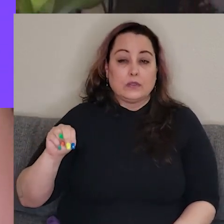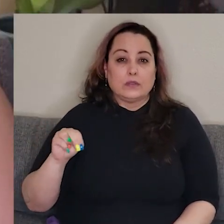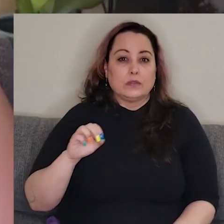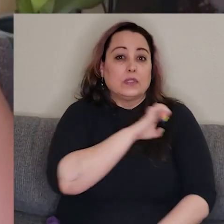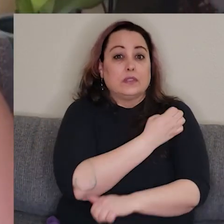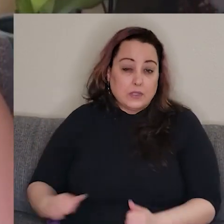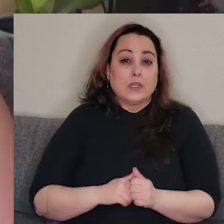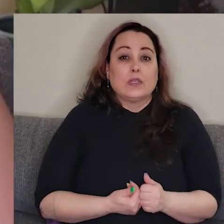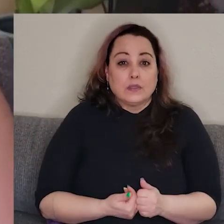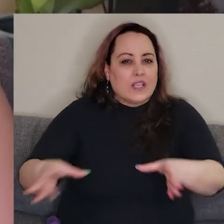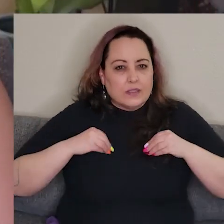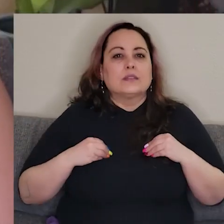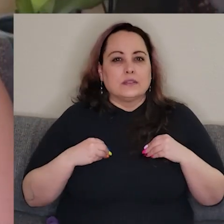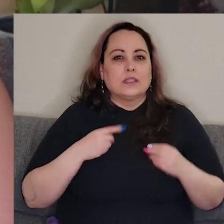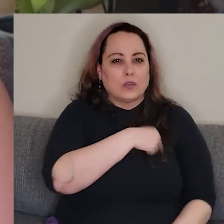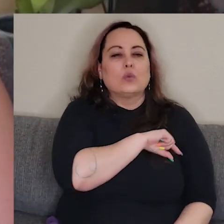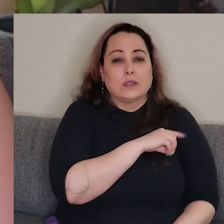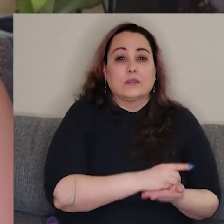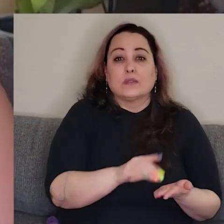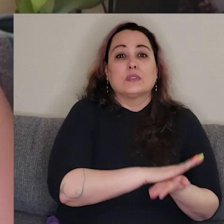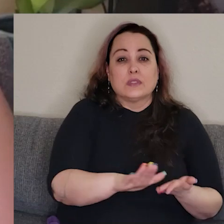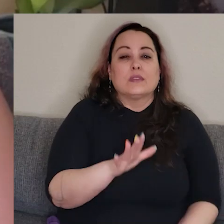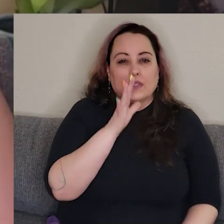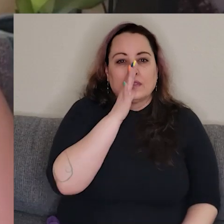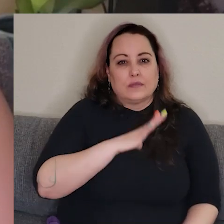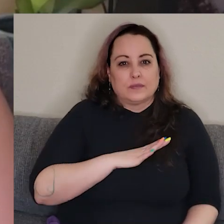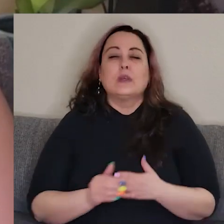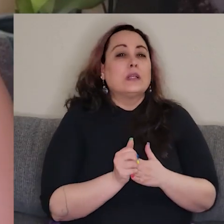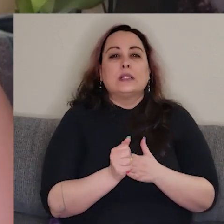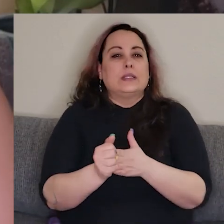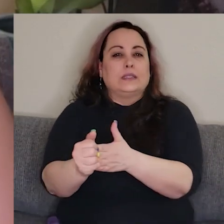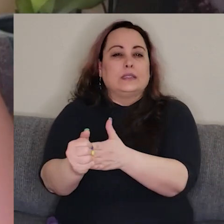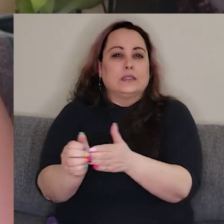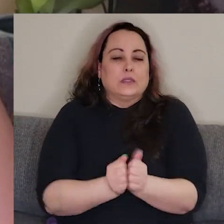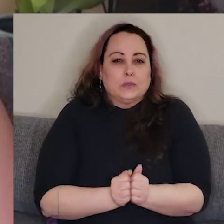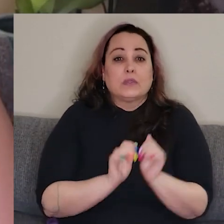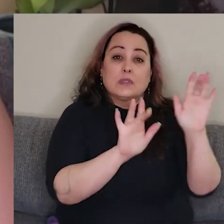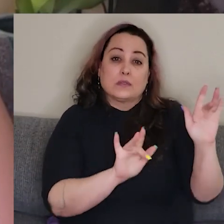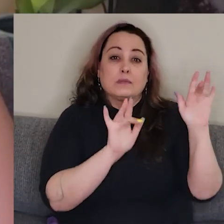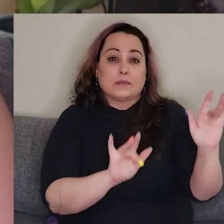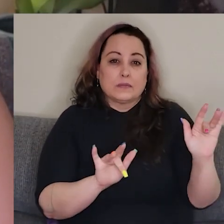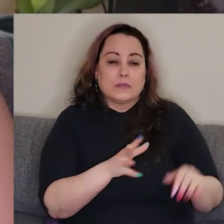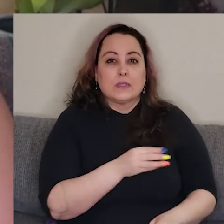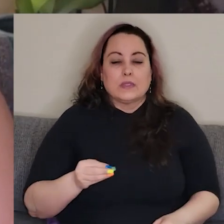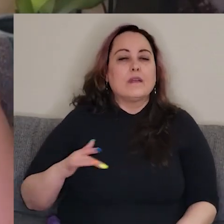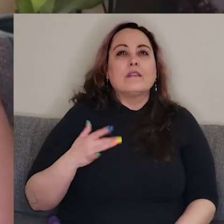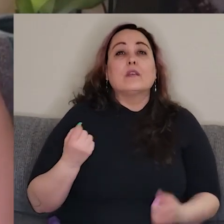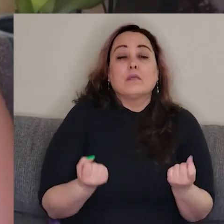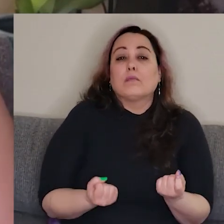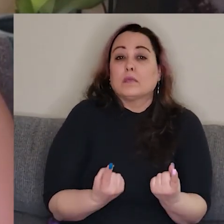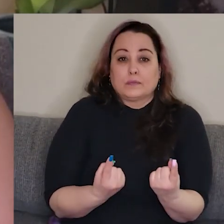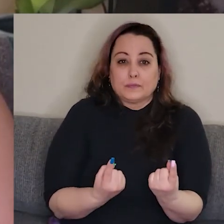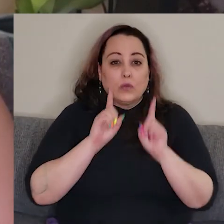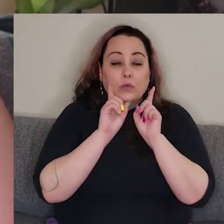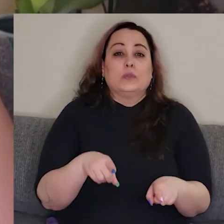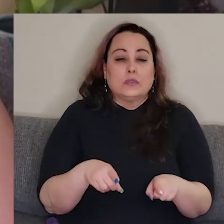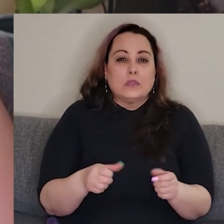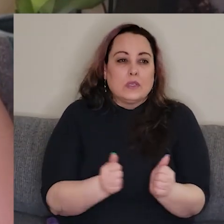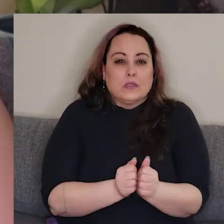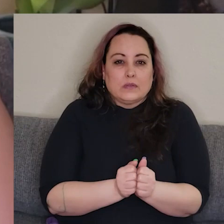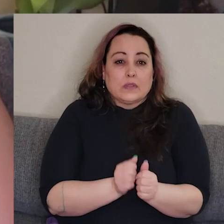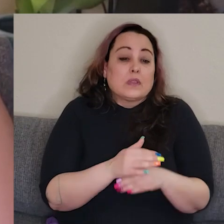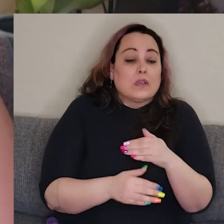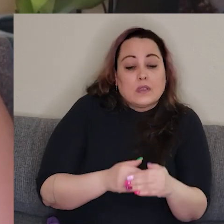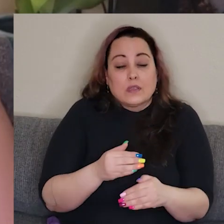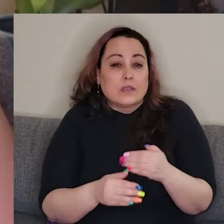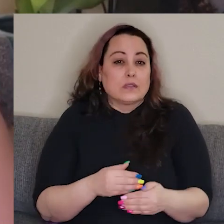can honor your yin energy by embracing qualities of the sacred feminine. Lead with compassion